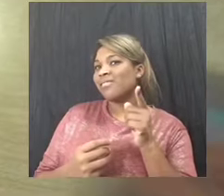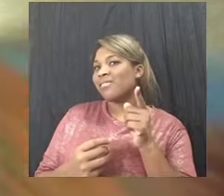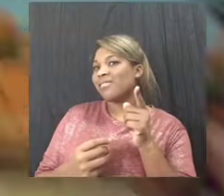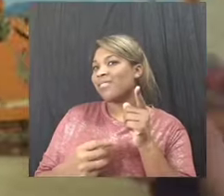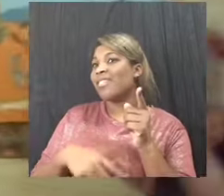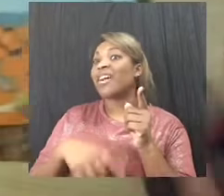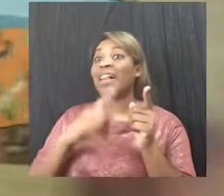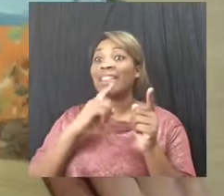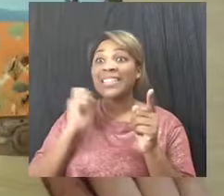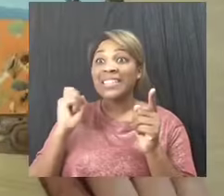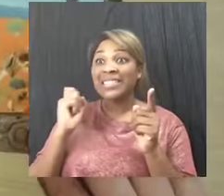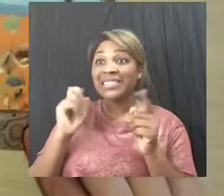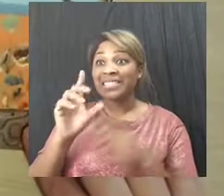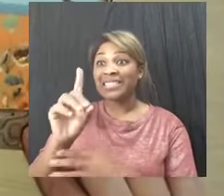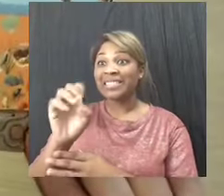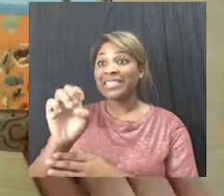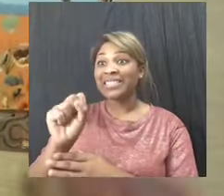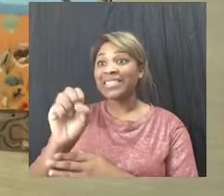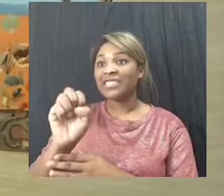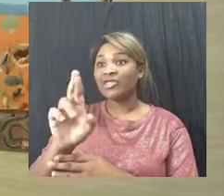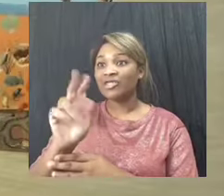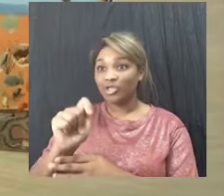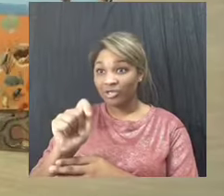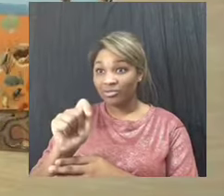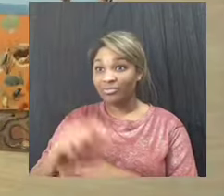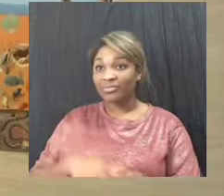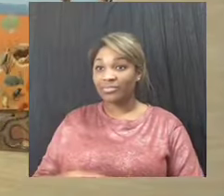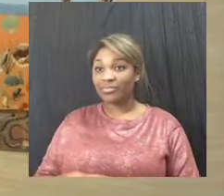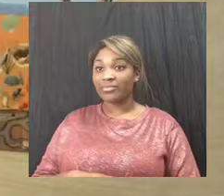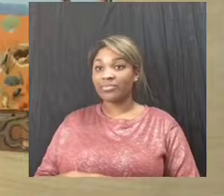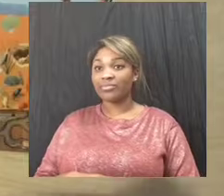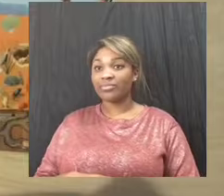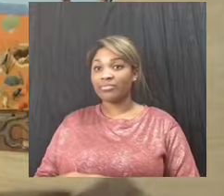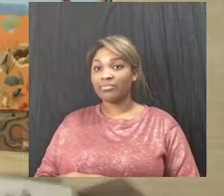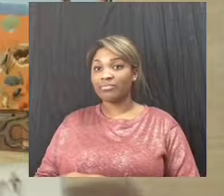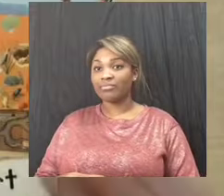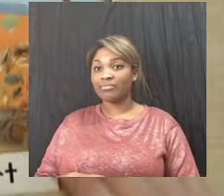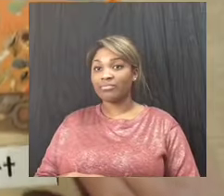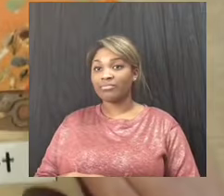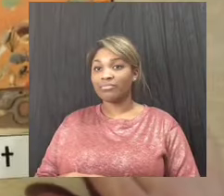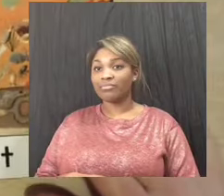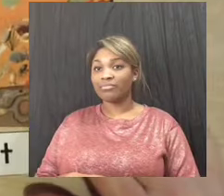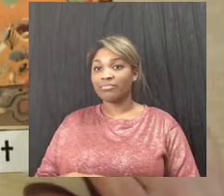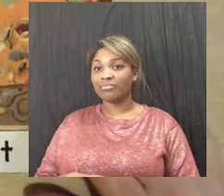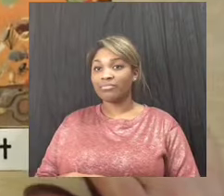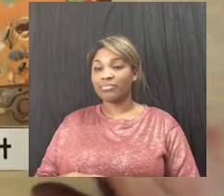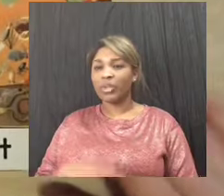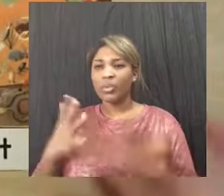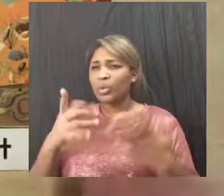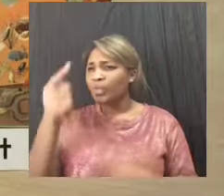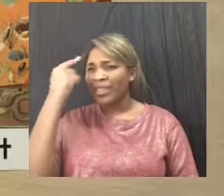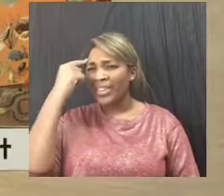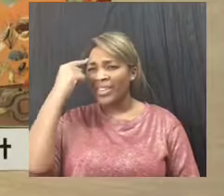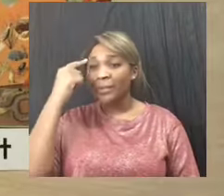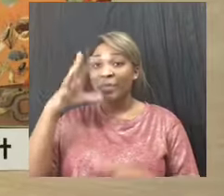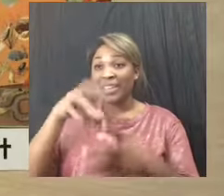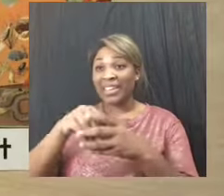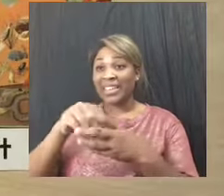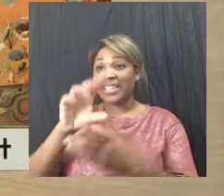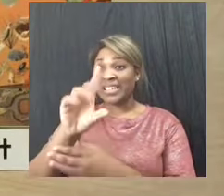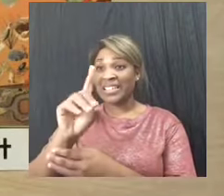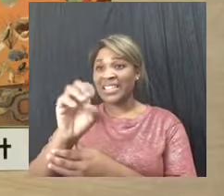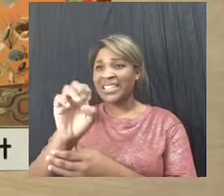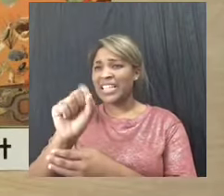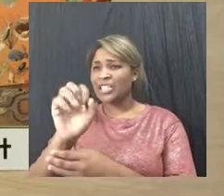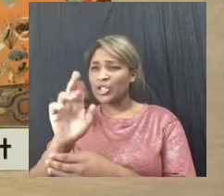the desert. What do you think? In the desert, do you think you could